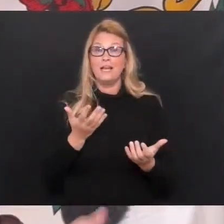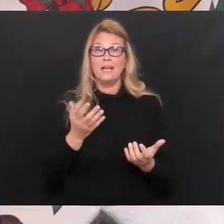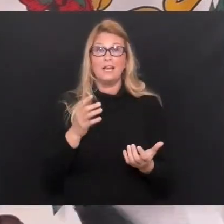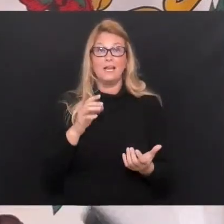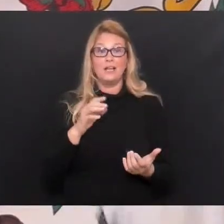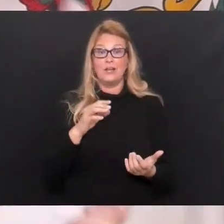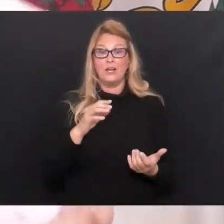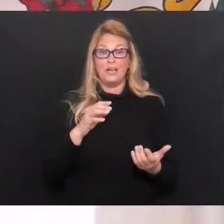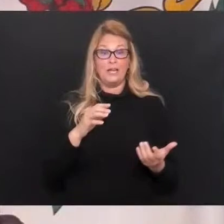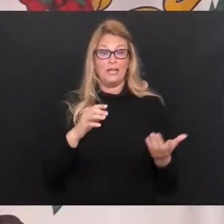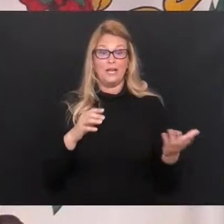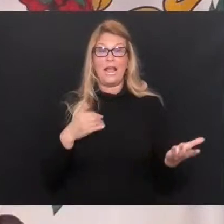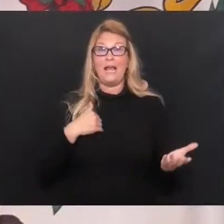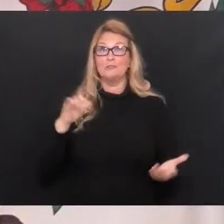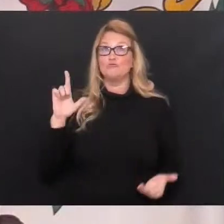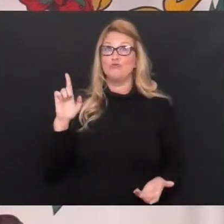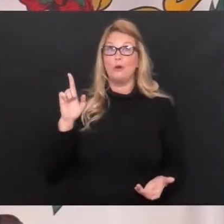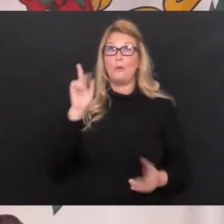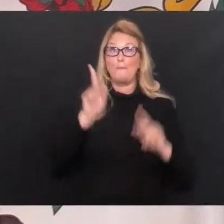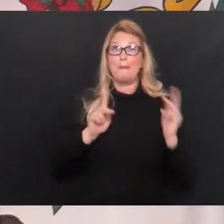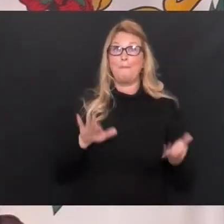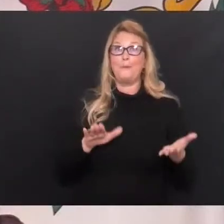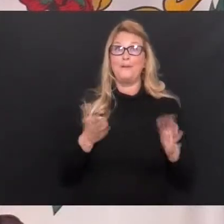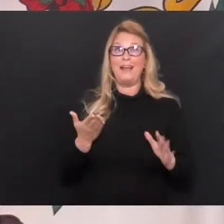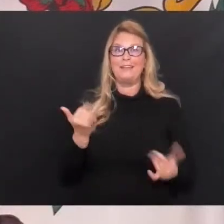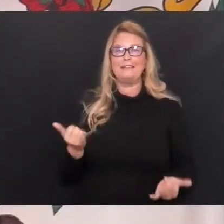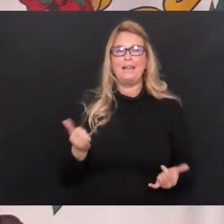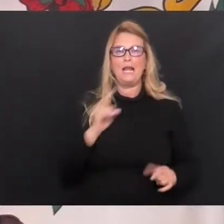21 right here today. I mean,